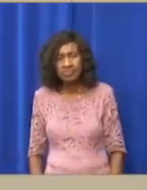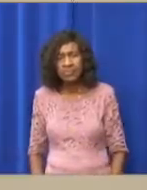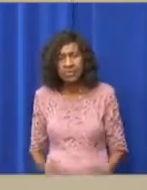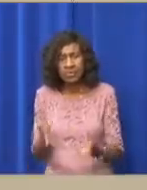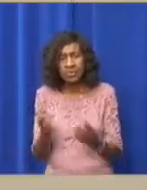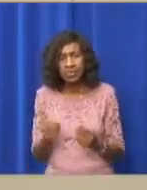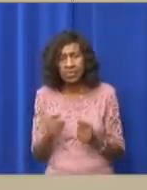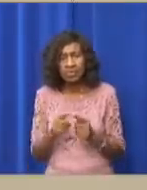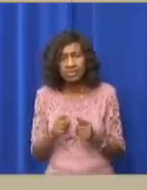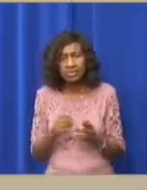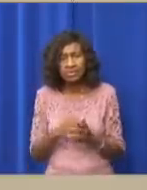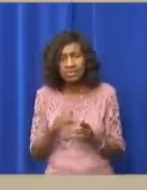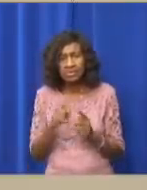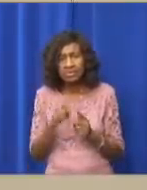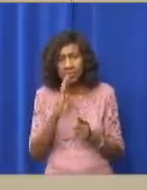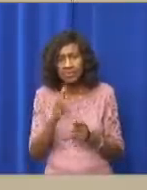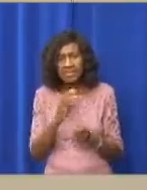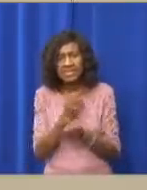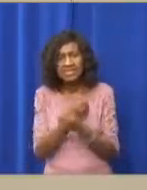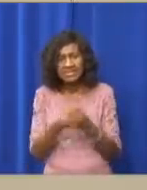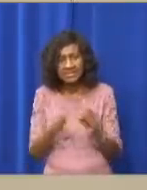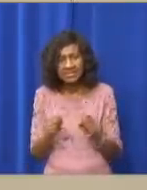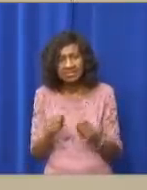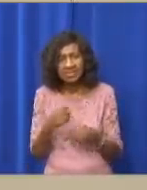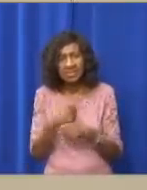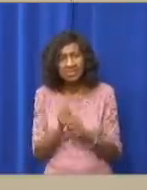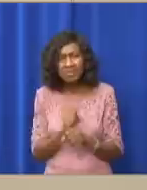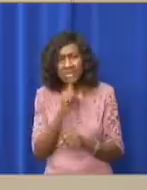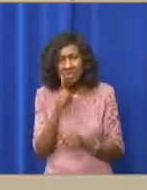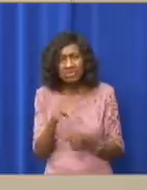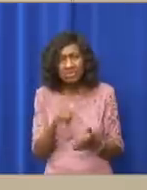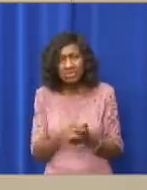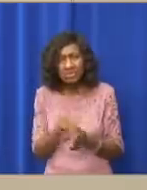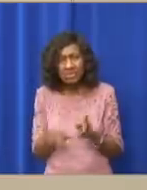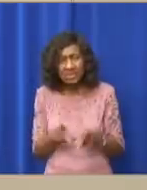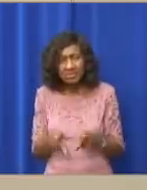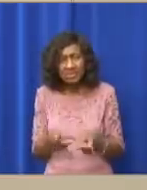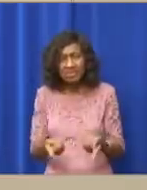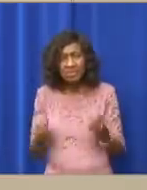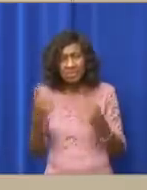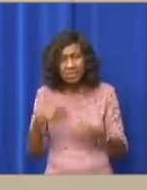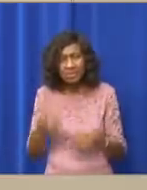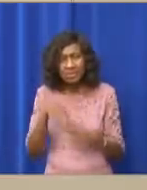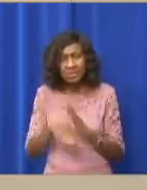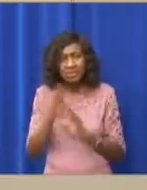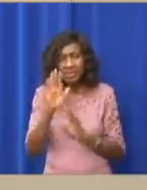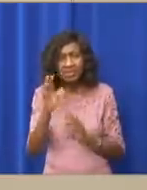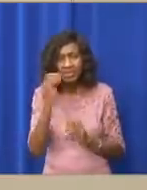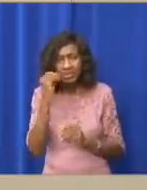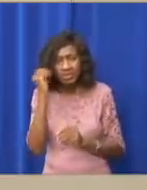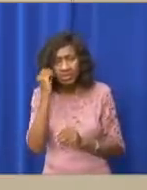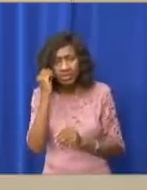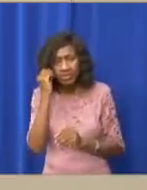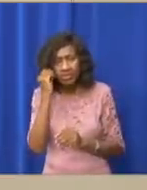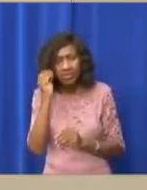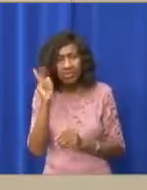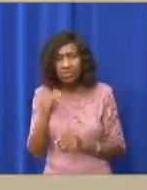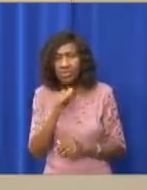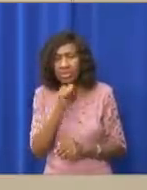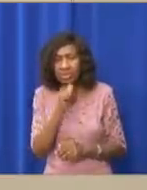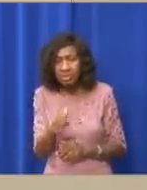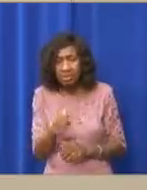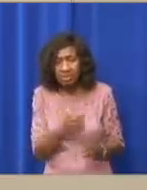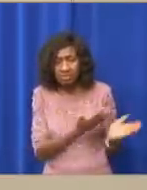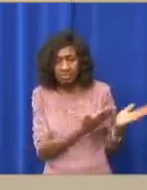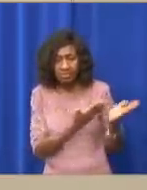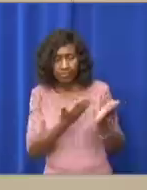safe, and we want to make sure that the people who are coming into your home are unlikely to be bringing the virus with them.